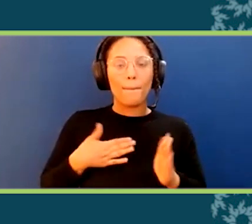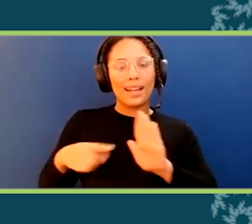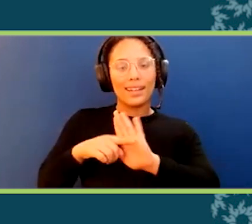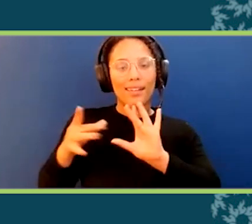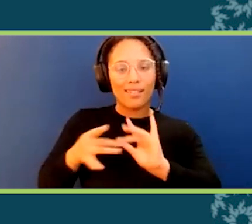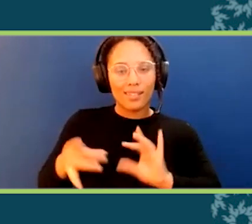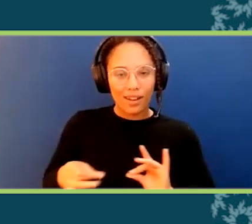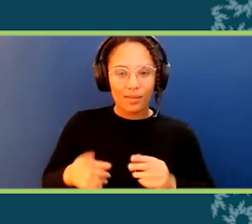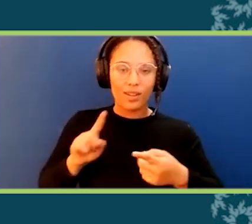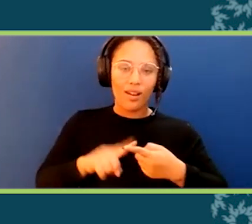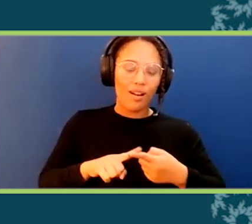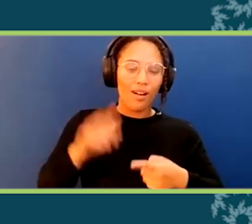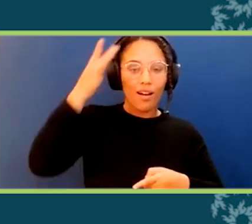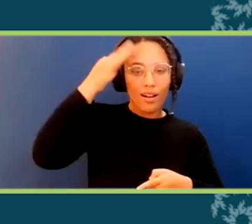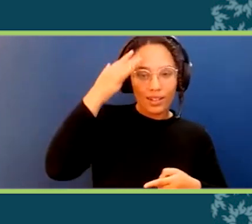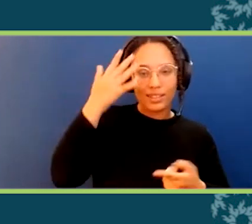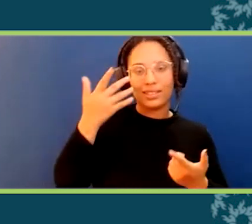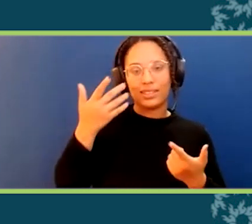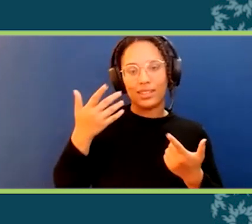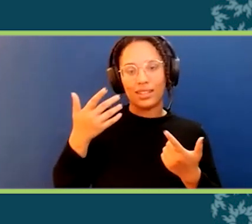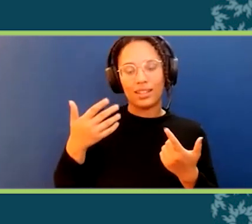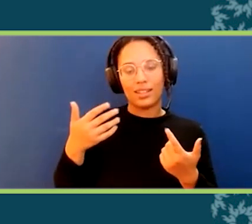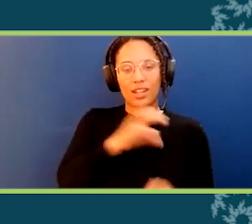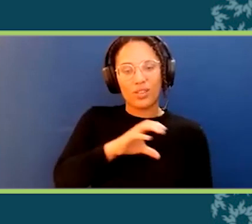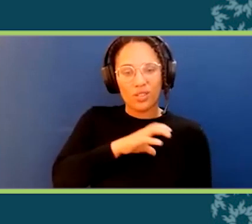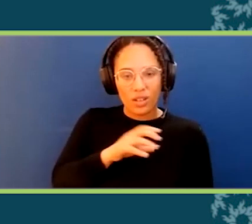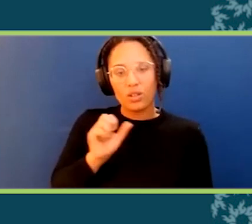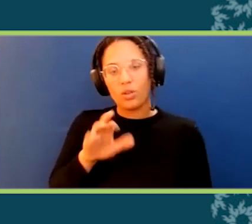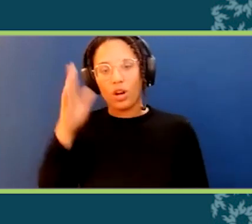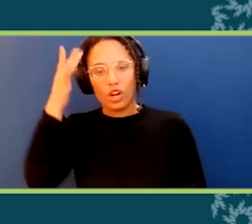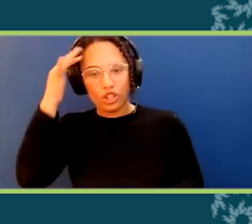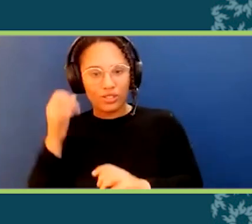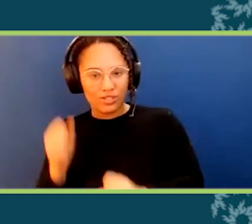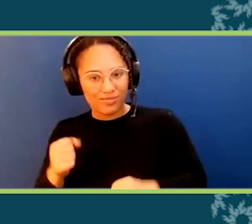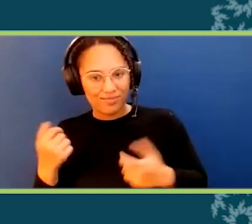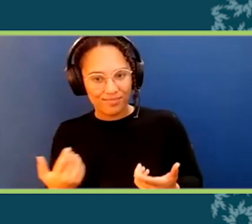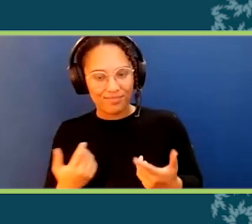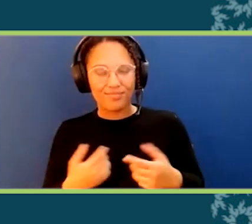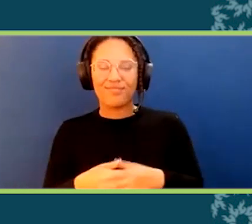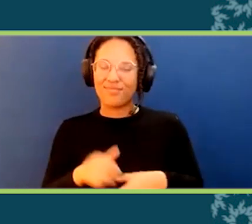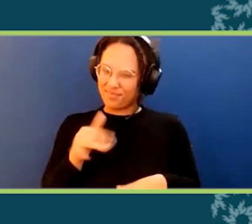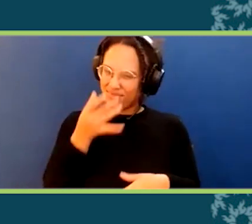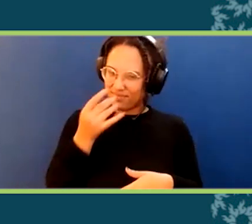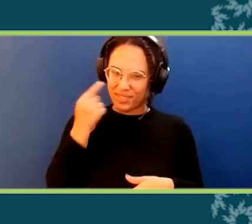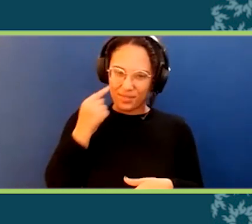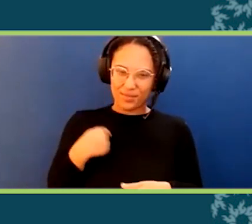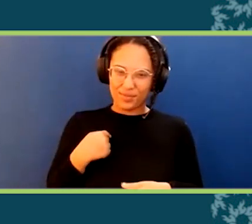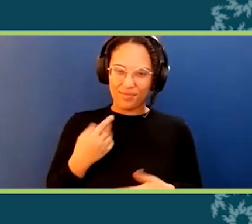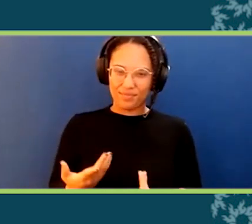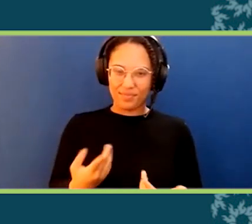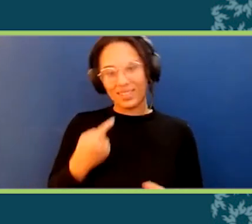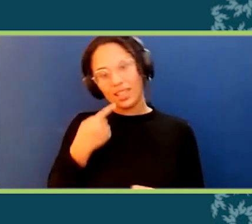strengths. And so that was very interesting to me, to be like, people would say, you're good at building relationships, but you